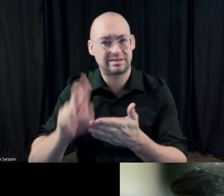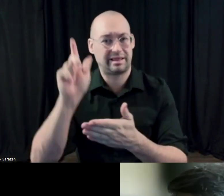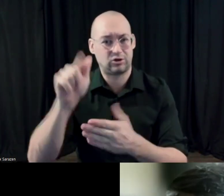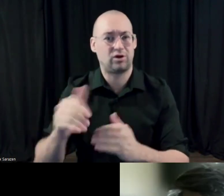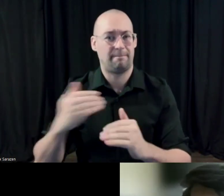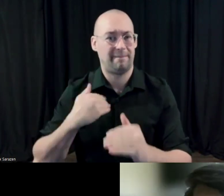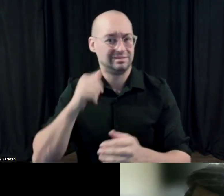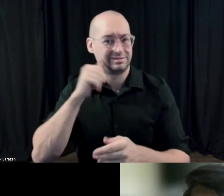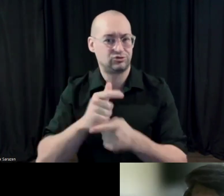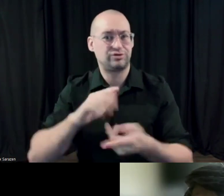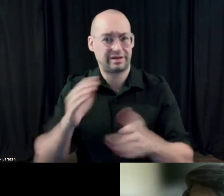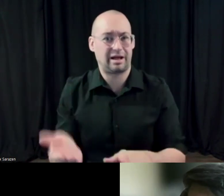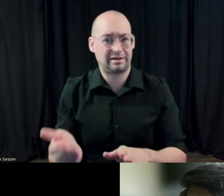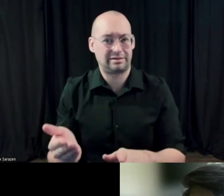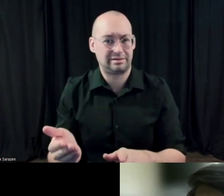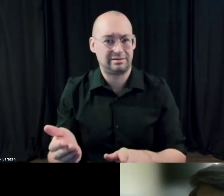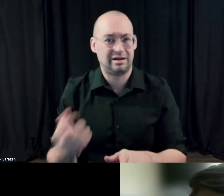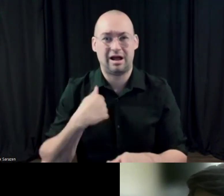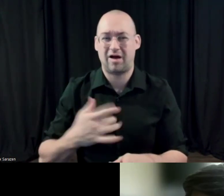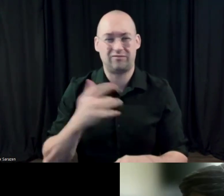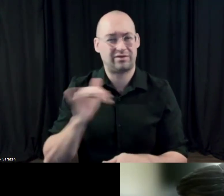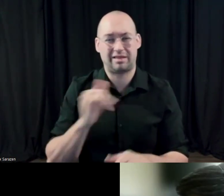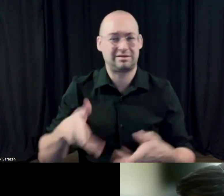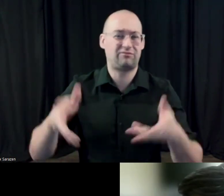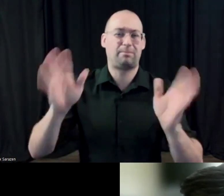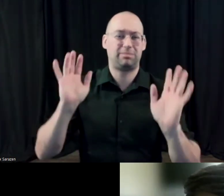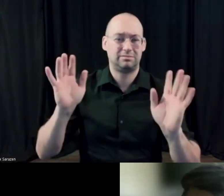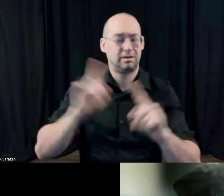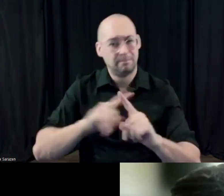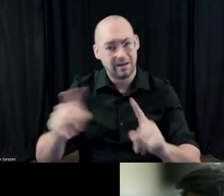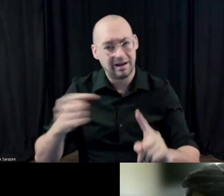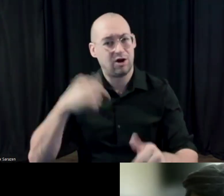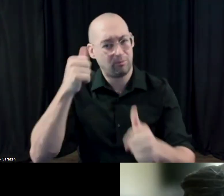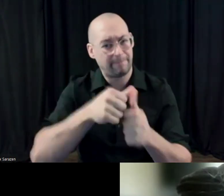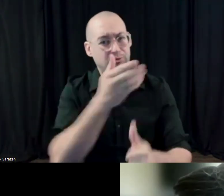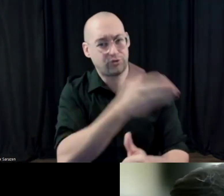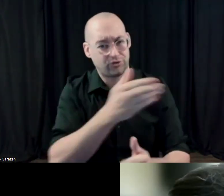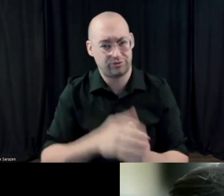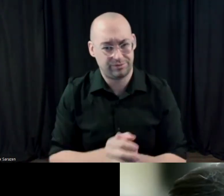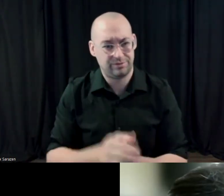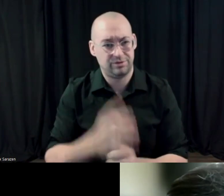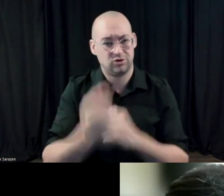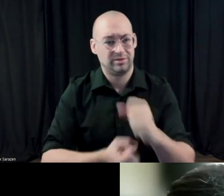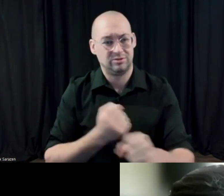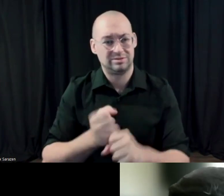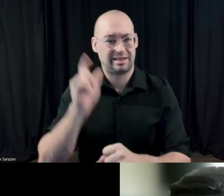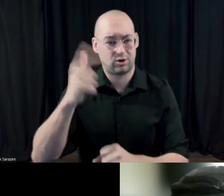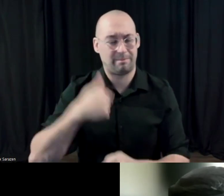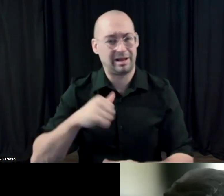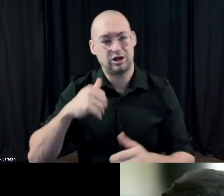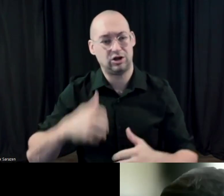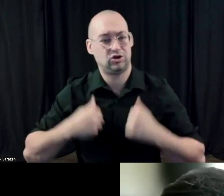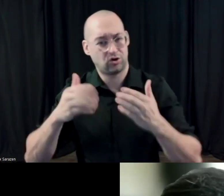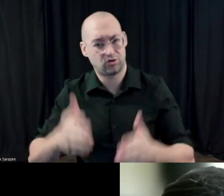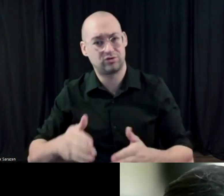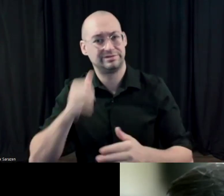felt like giving up, but I remembered her. And 2 years later, my younger sister died. She was